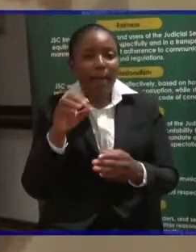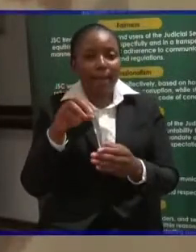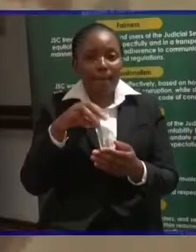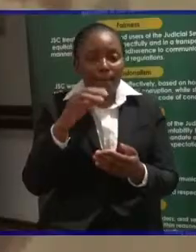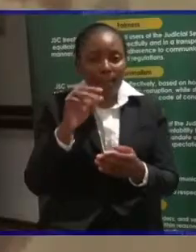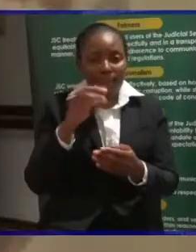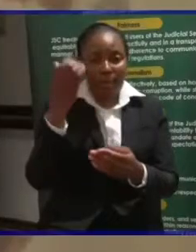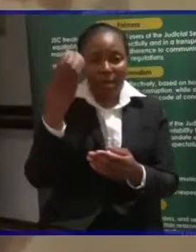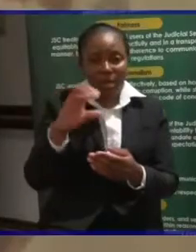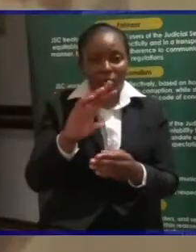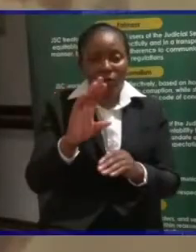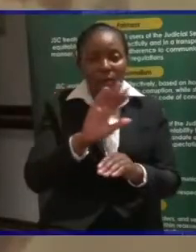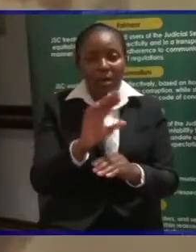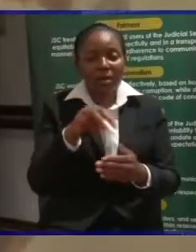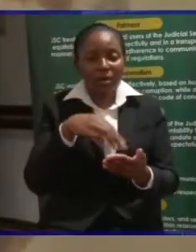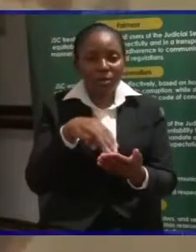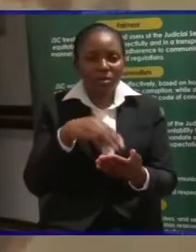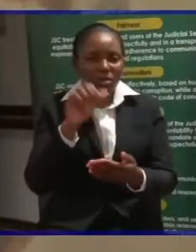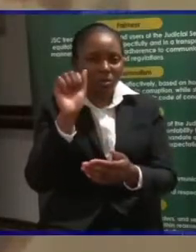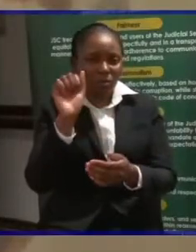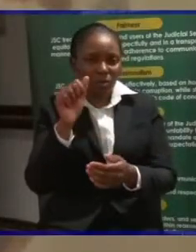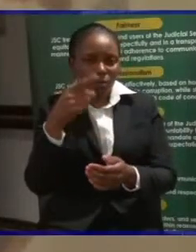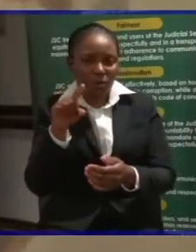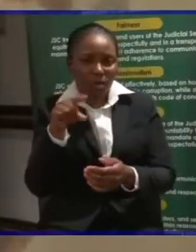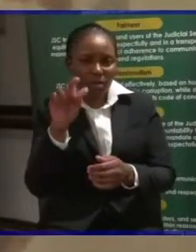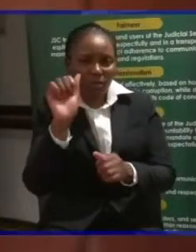province? Is it possible?